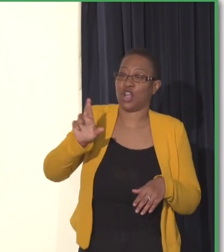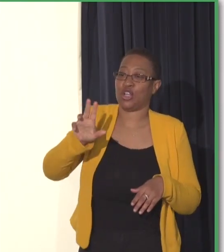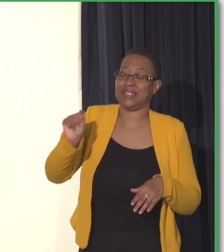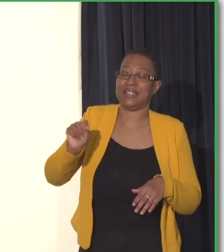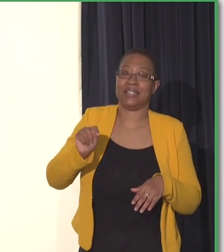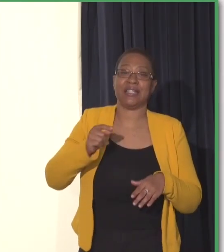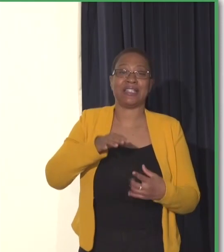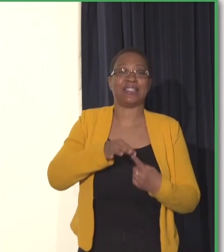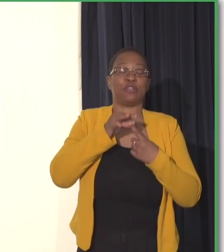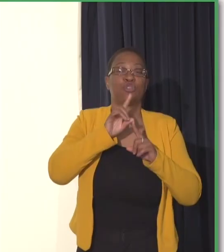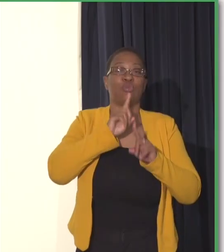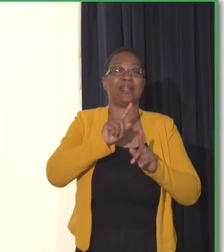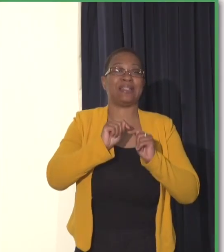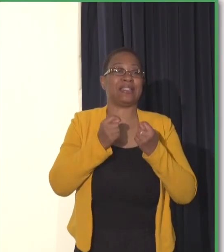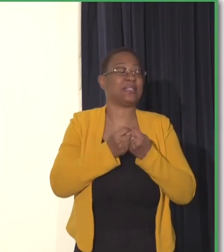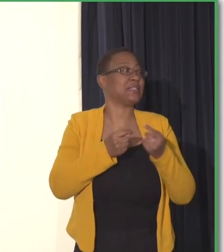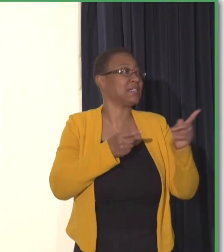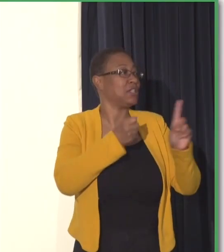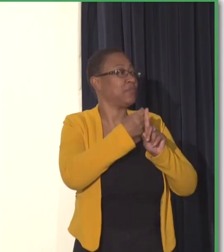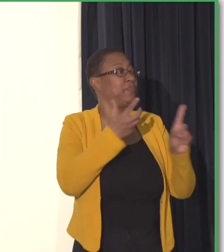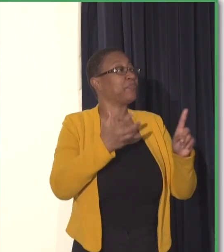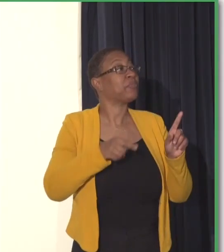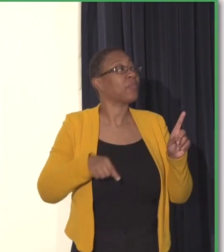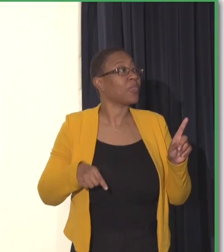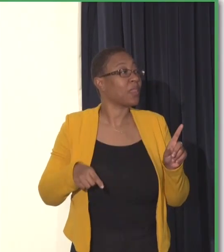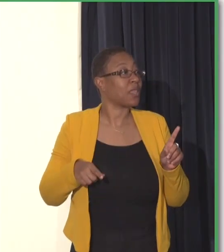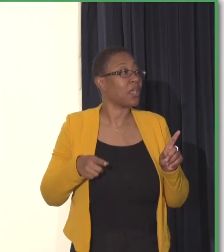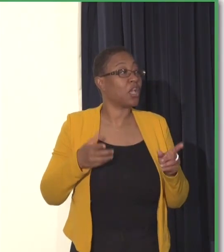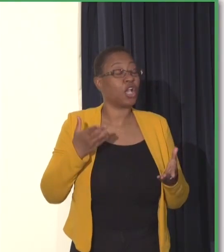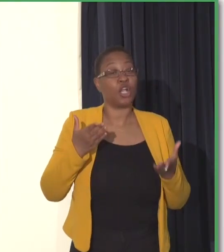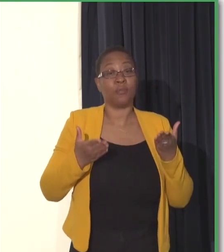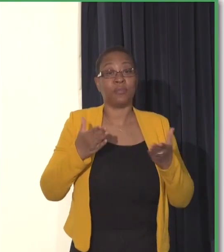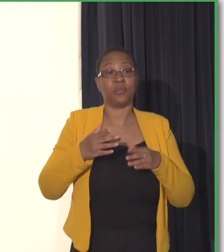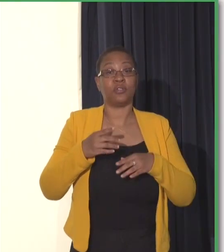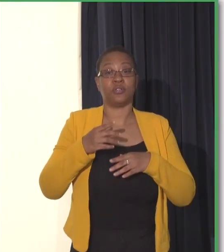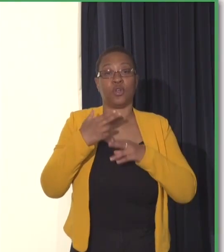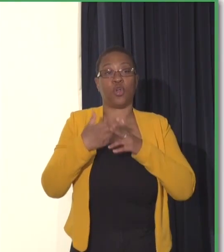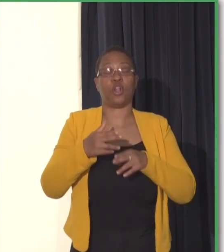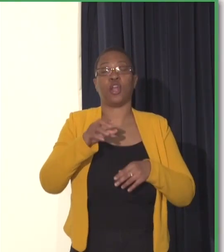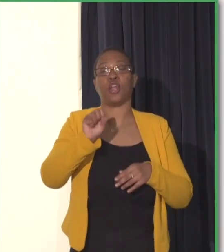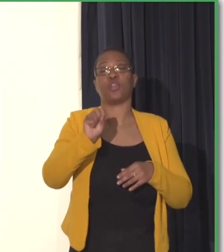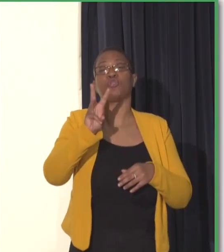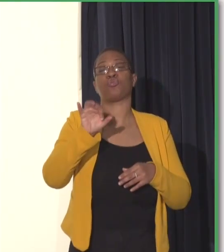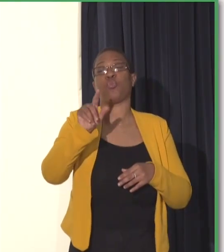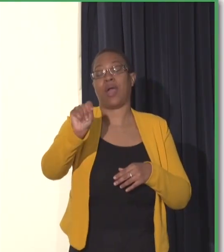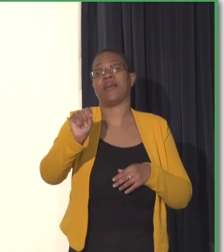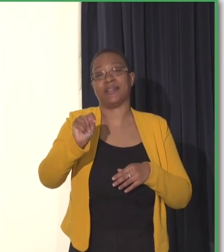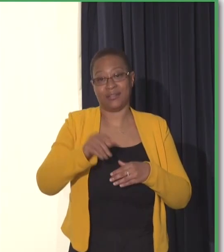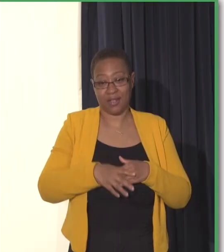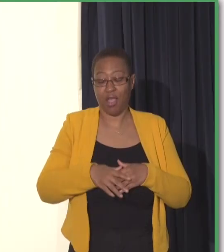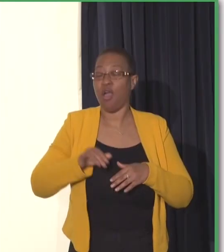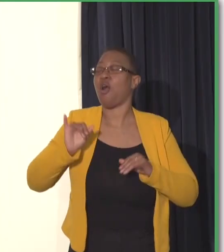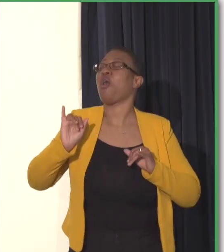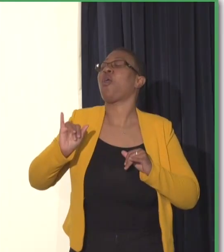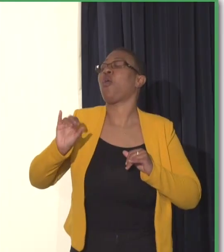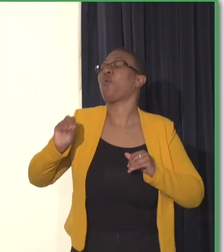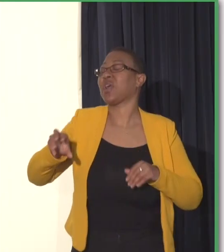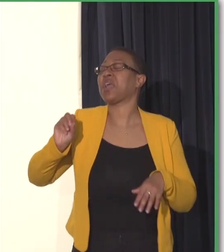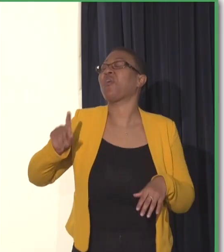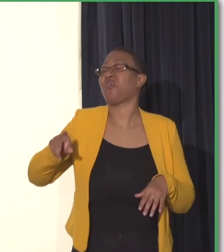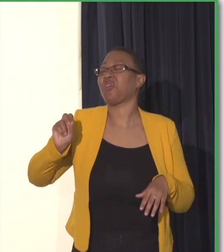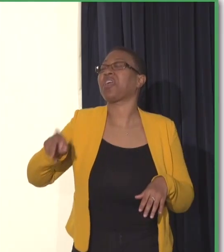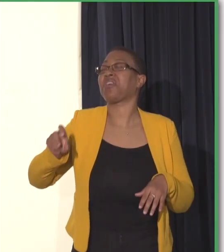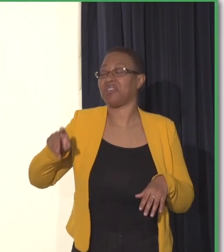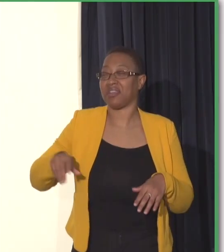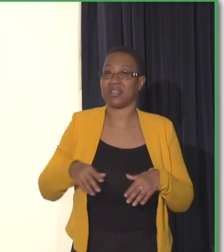Team. Tell them what it is. You probably refer to it as SWAT. Oh, okay, yeah. Well,